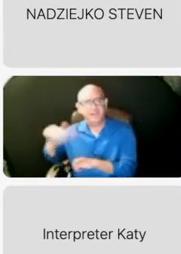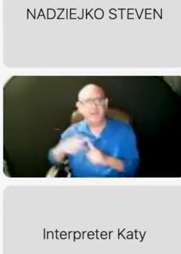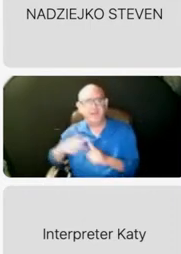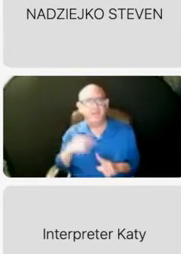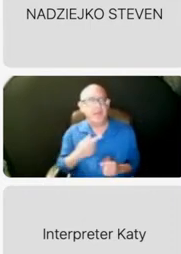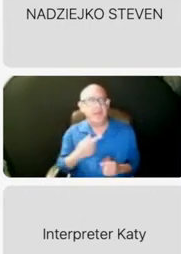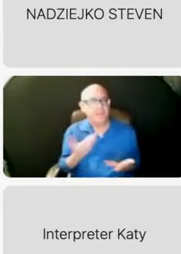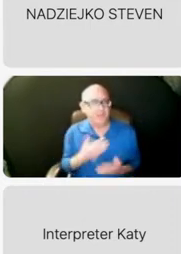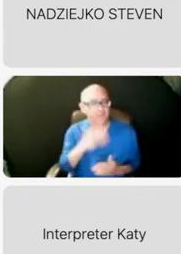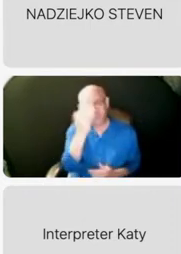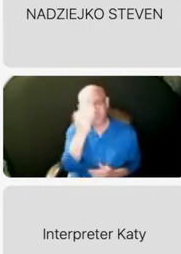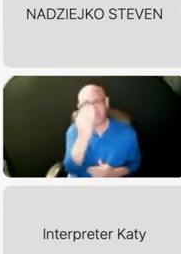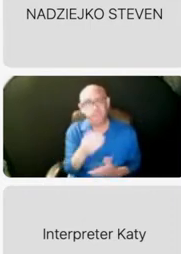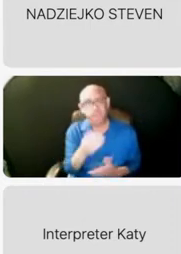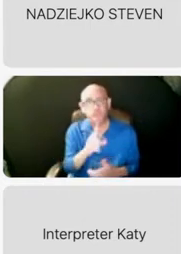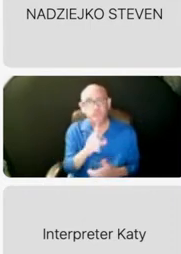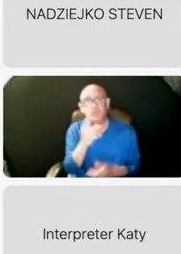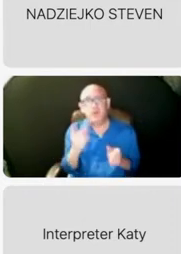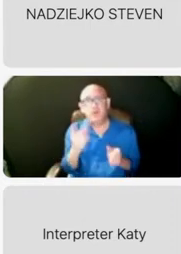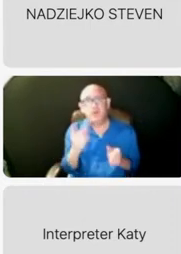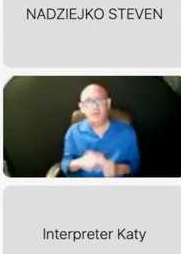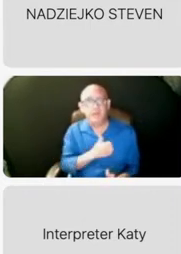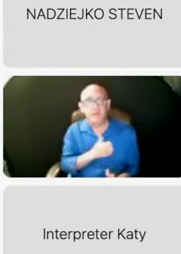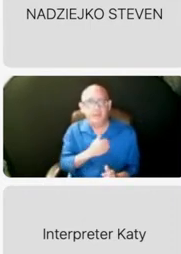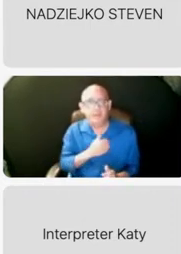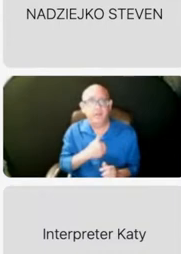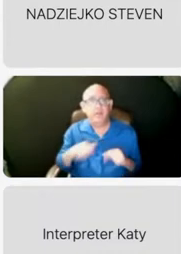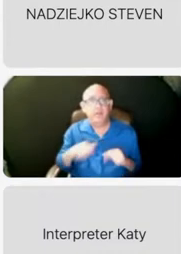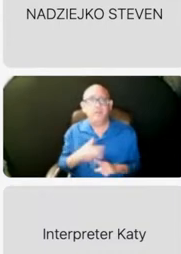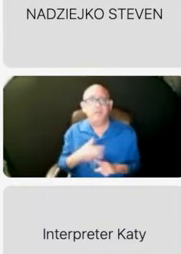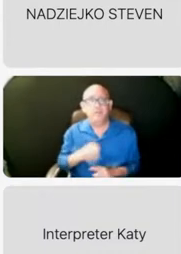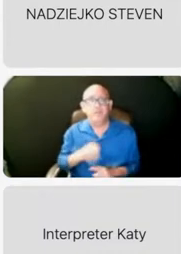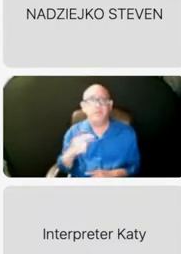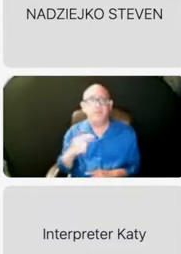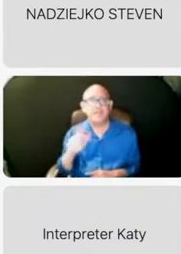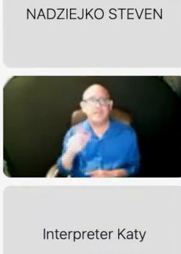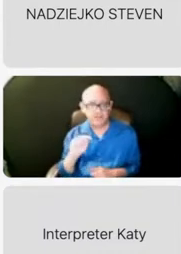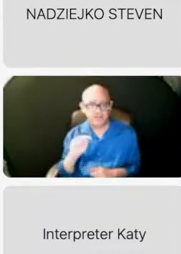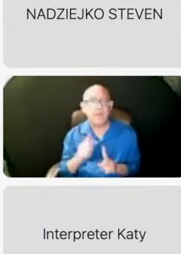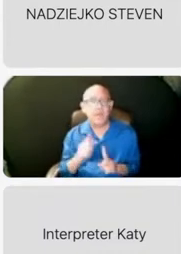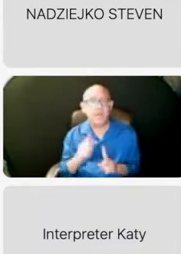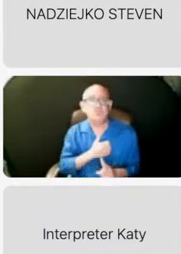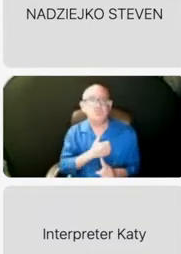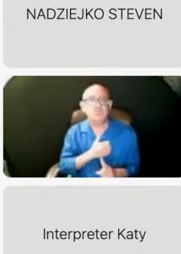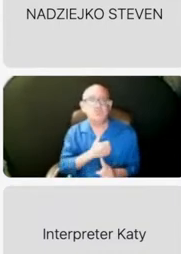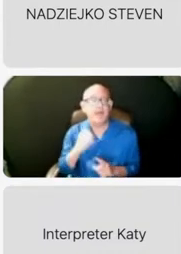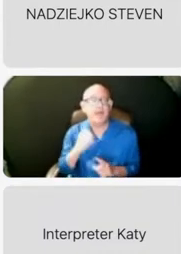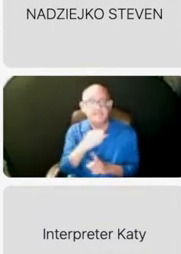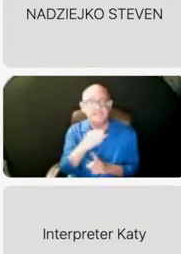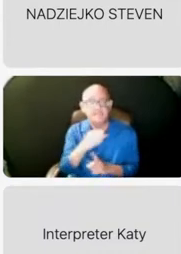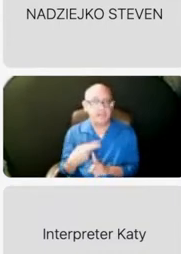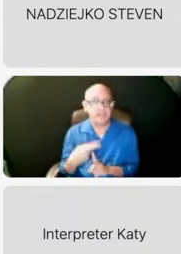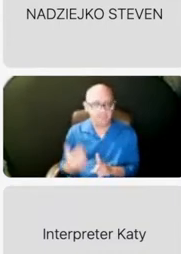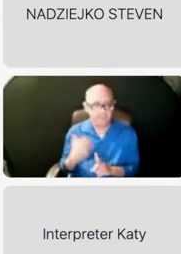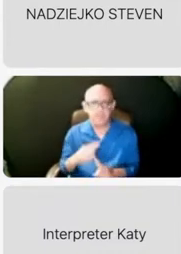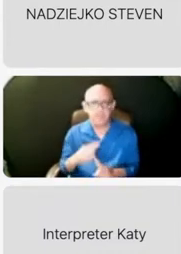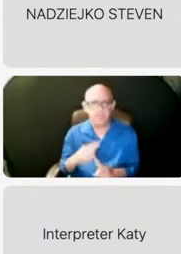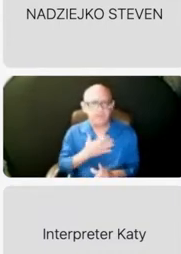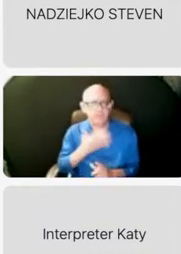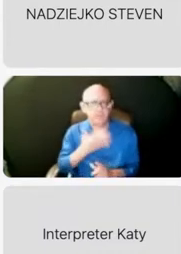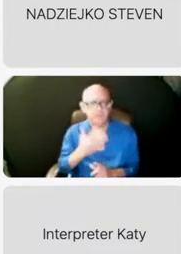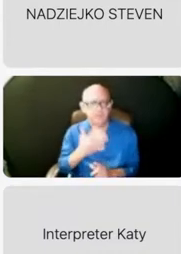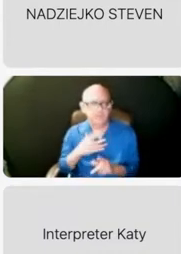i apologize california i apologize for missing last month i think it was around my uh birthday party so i had other